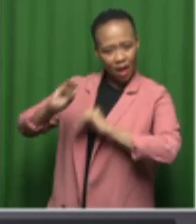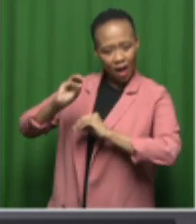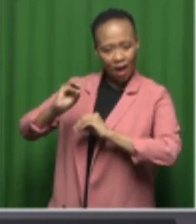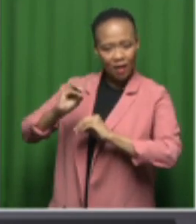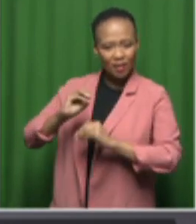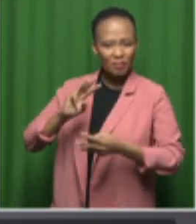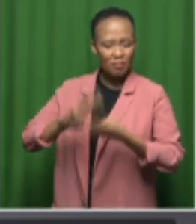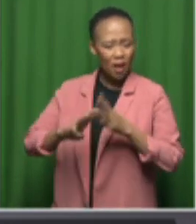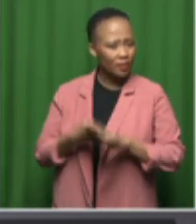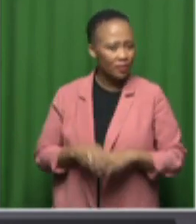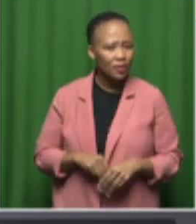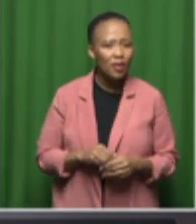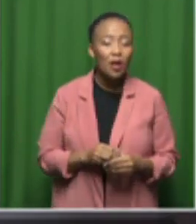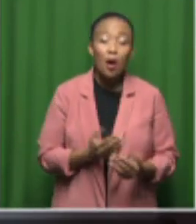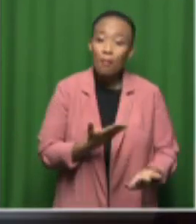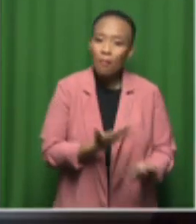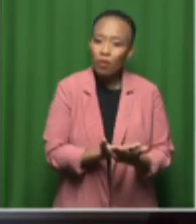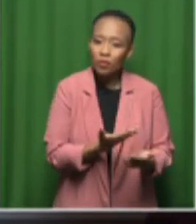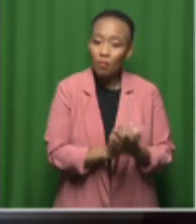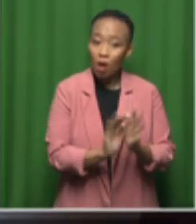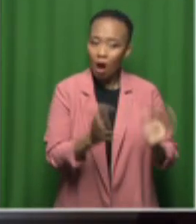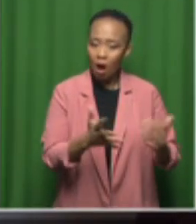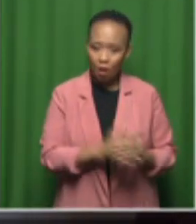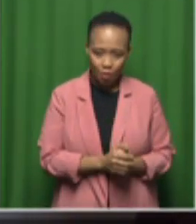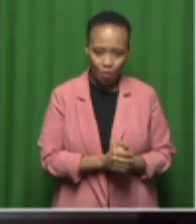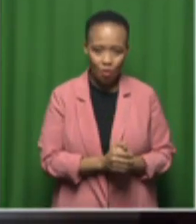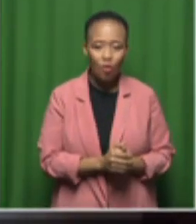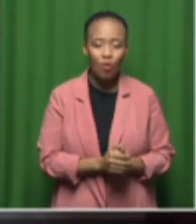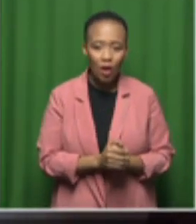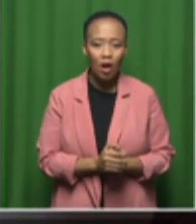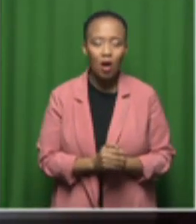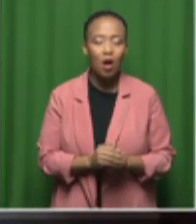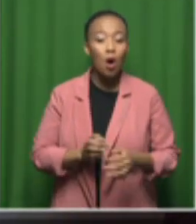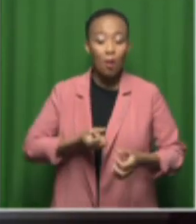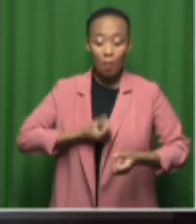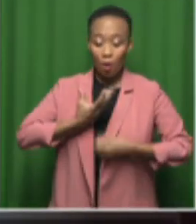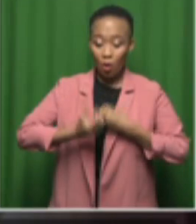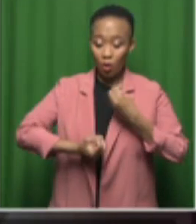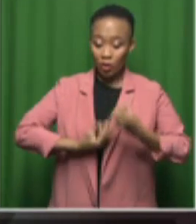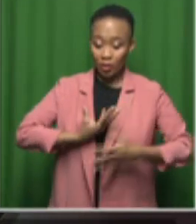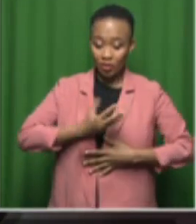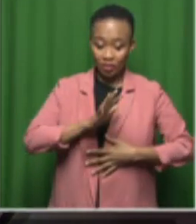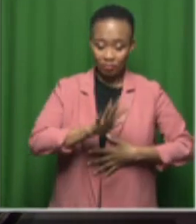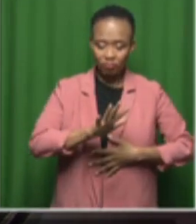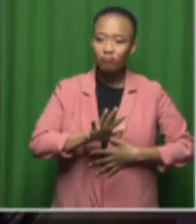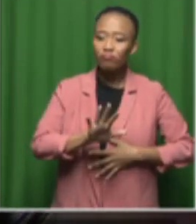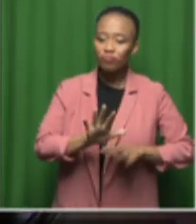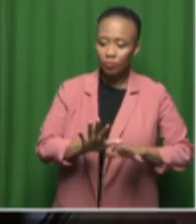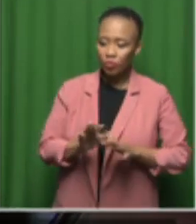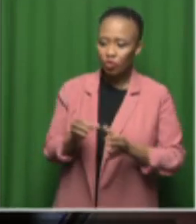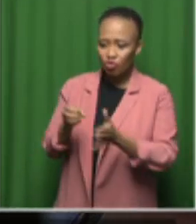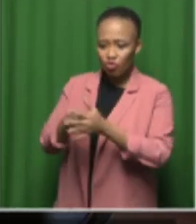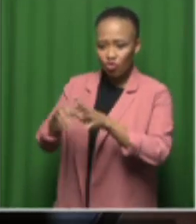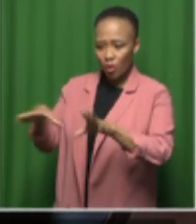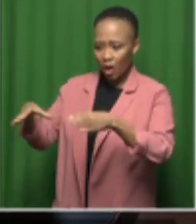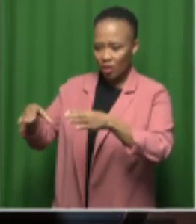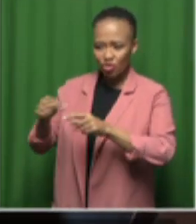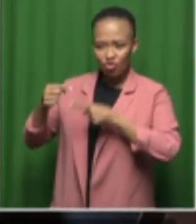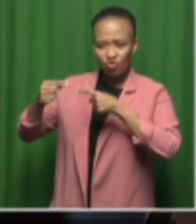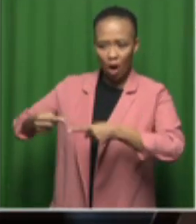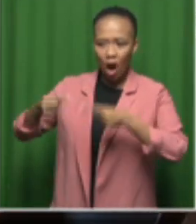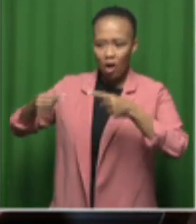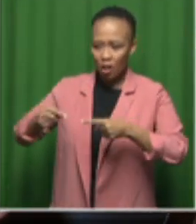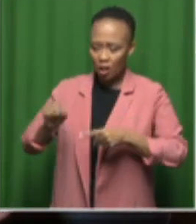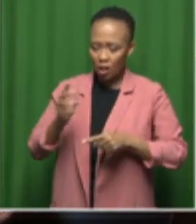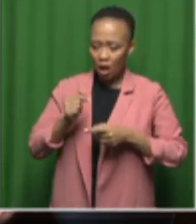that is even possible. How does poetry make struggling students with maths understand it much better? For example, in